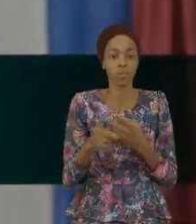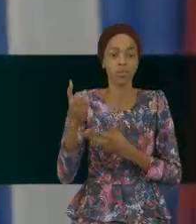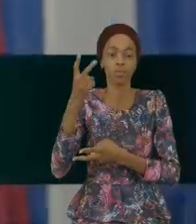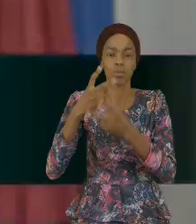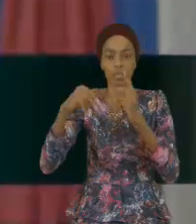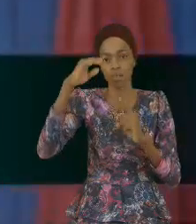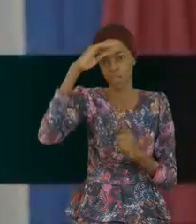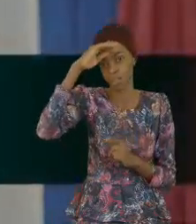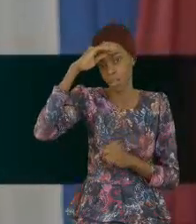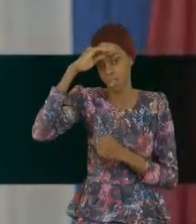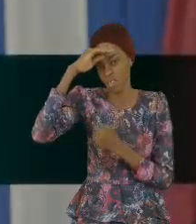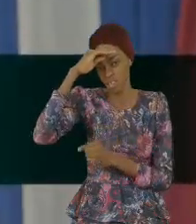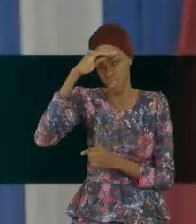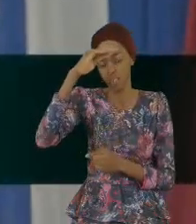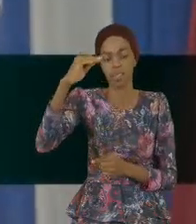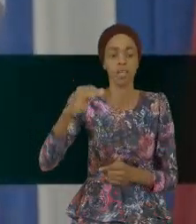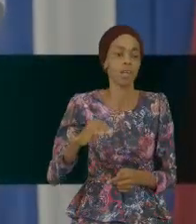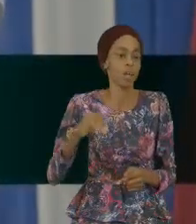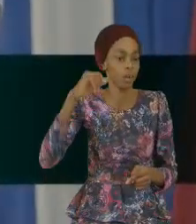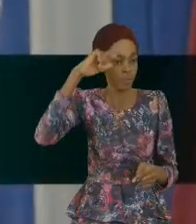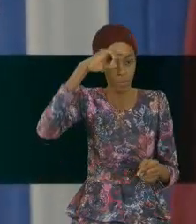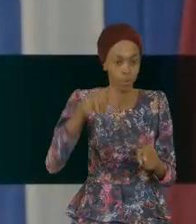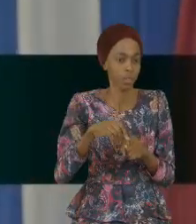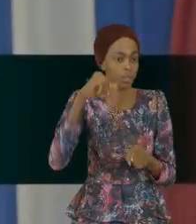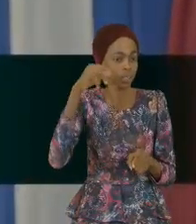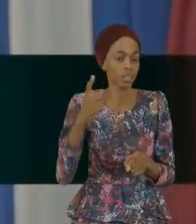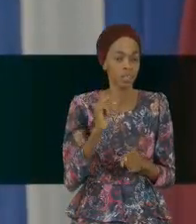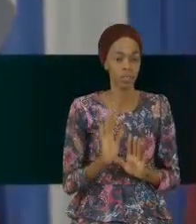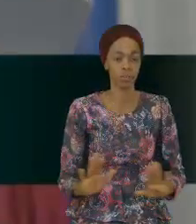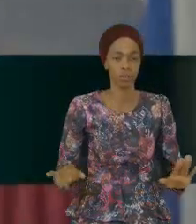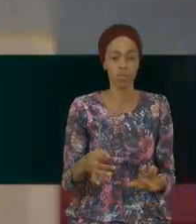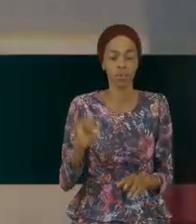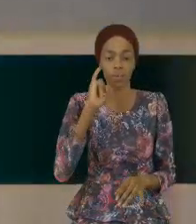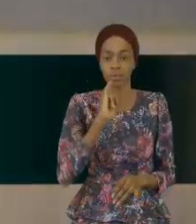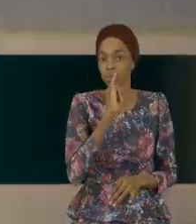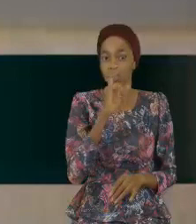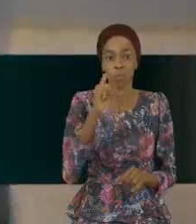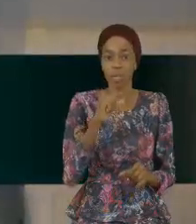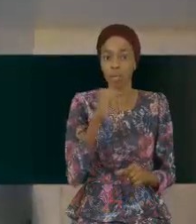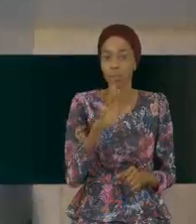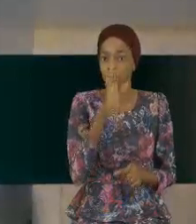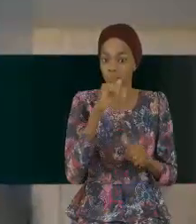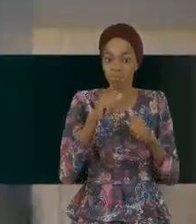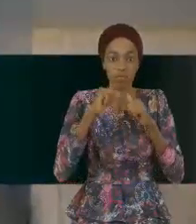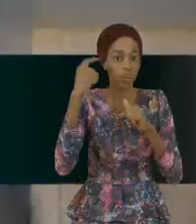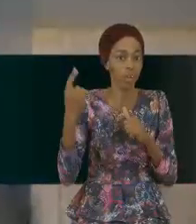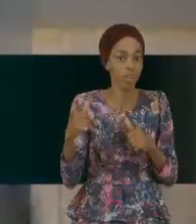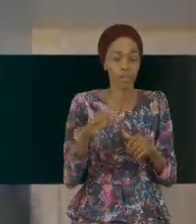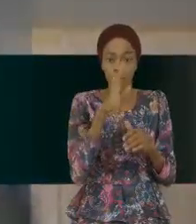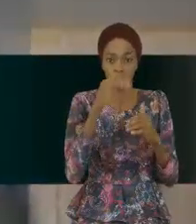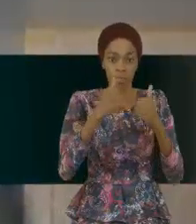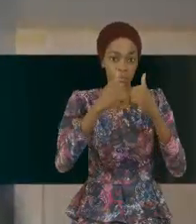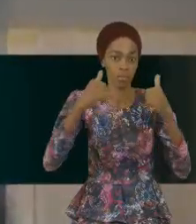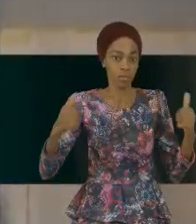his brethren, the children of Israel. You cannot forever be isolated from the field